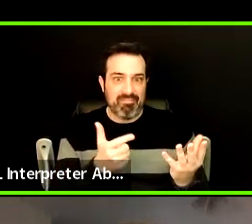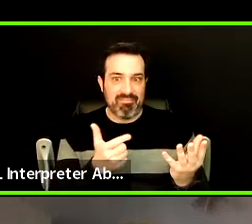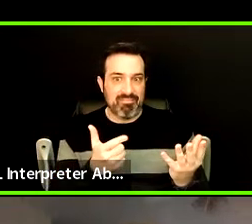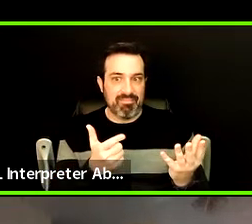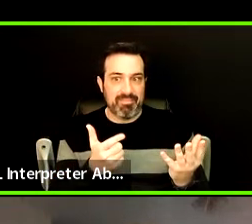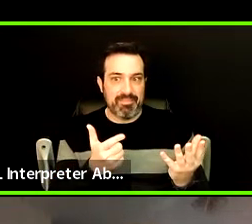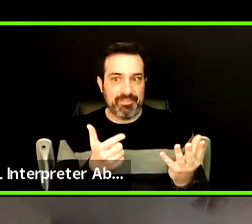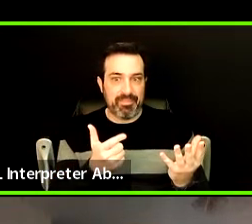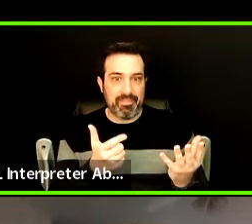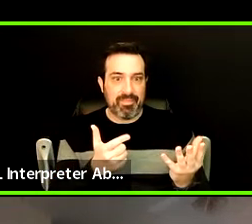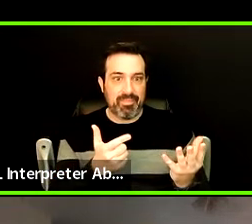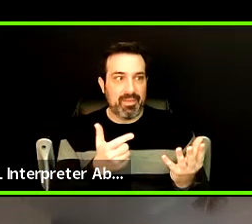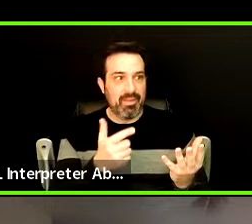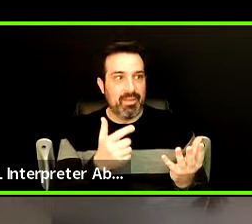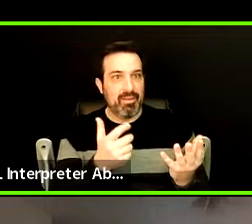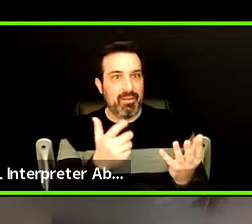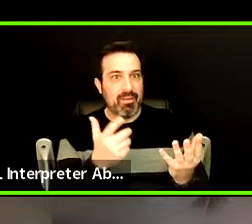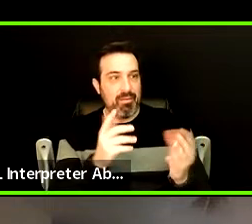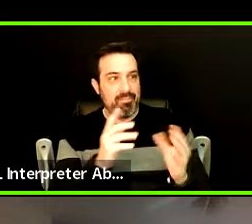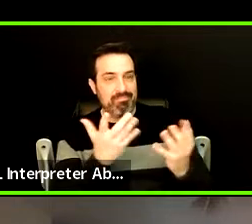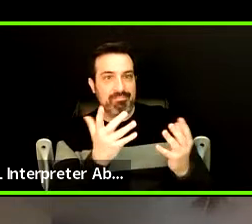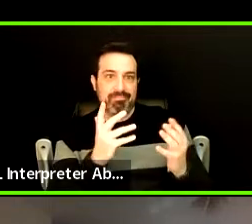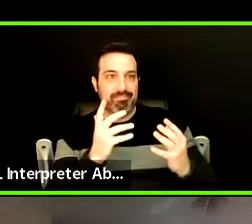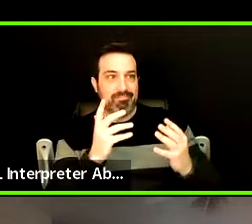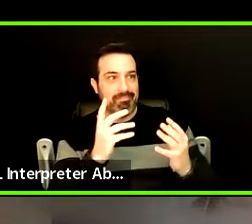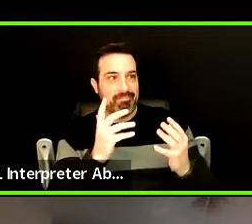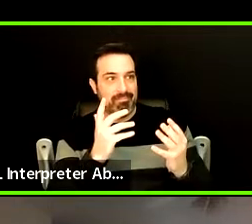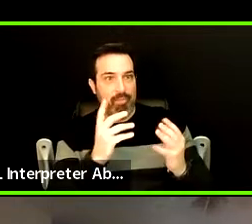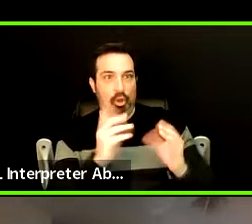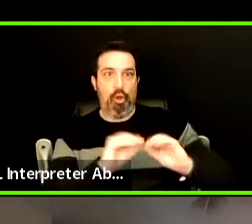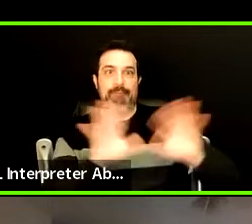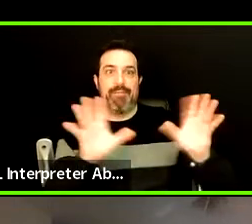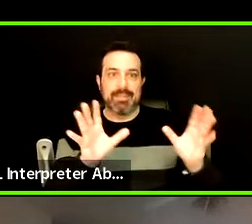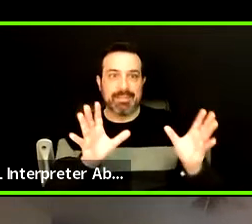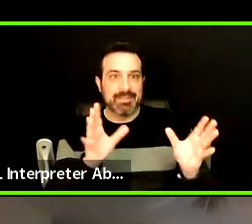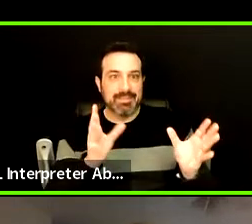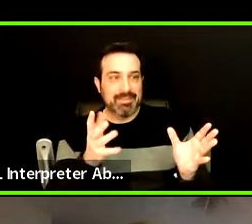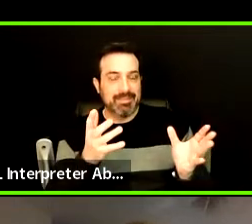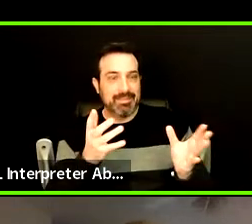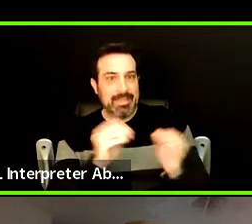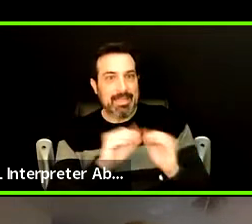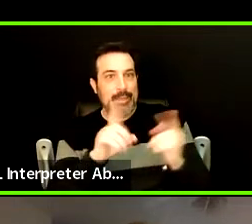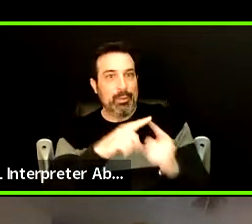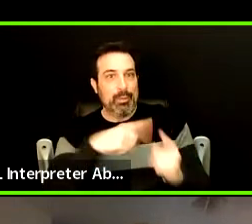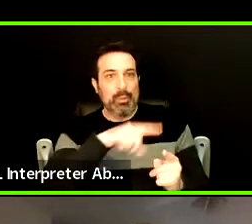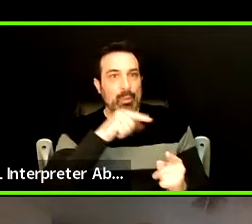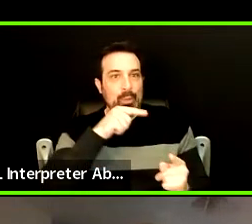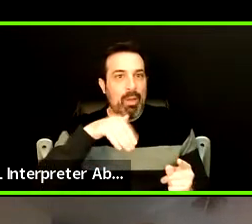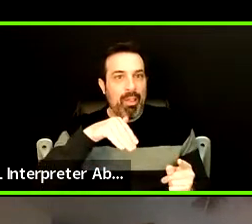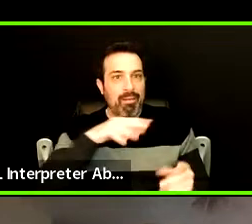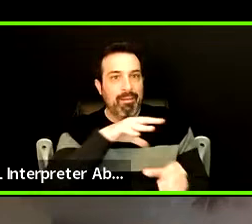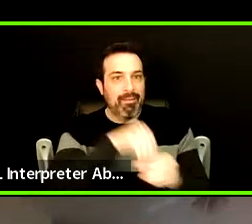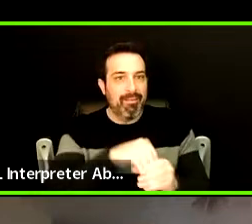the uninitiated obvious. And likewise, I